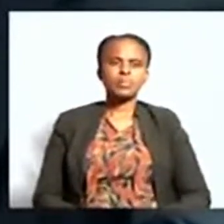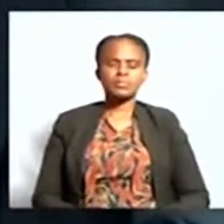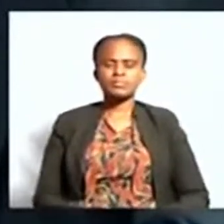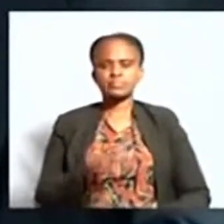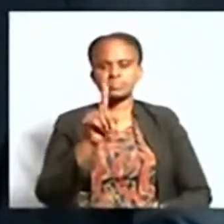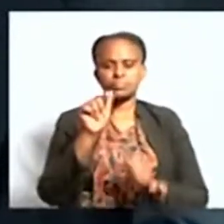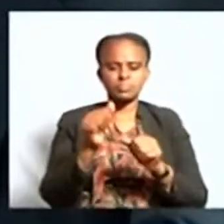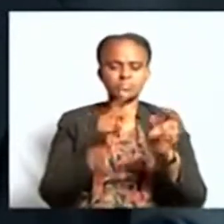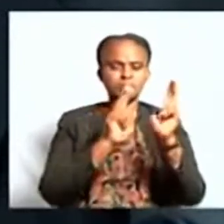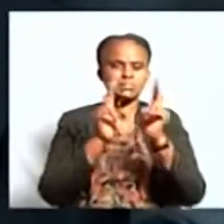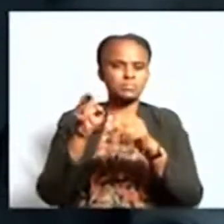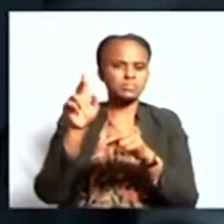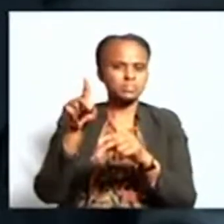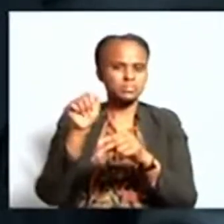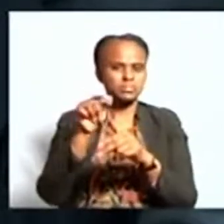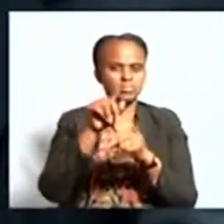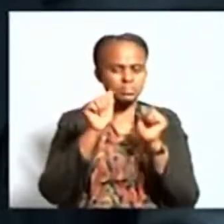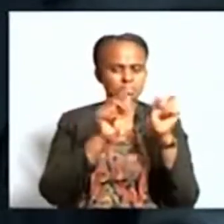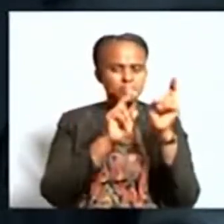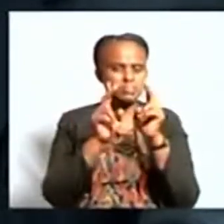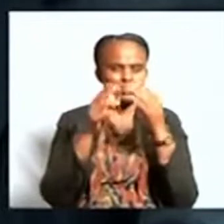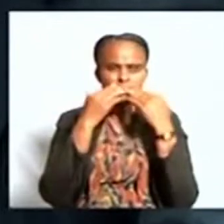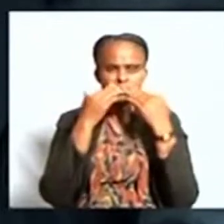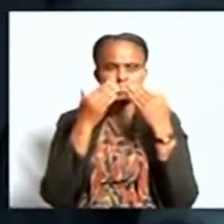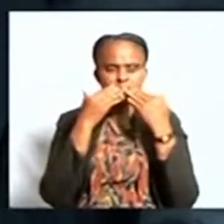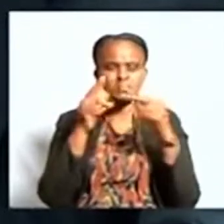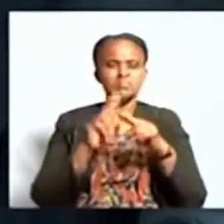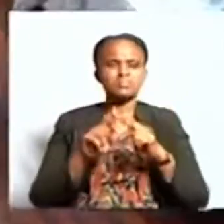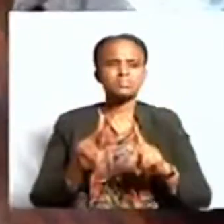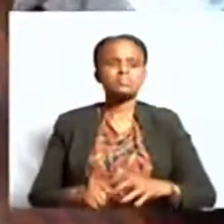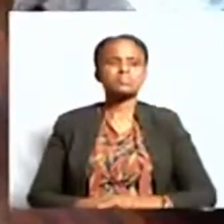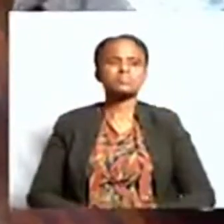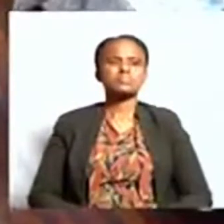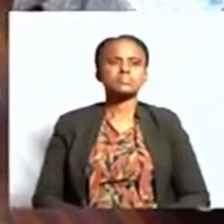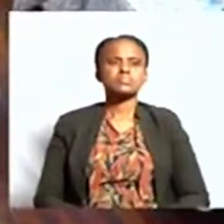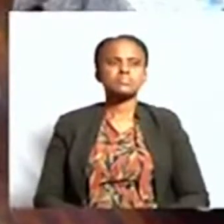questions. Thank you, Honorable Chair.